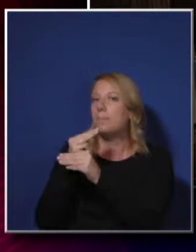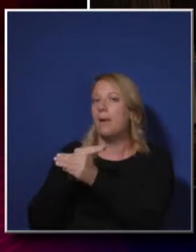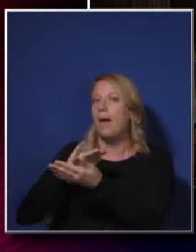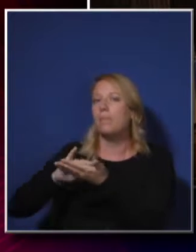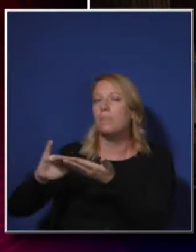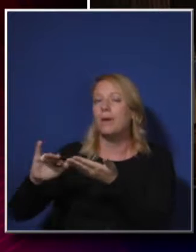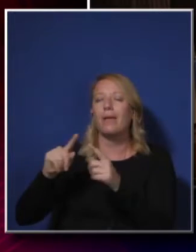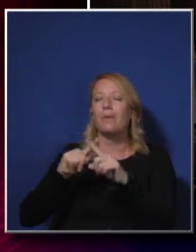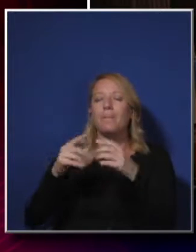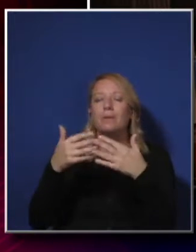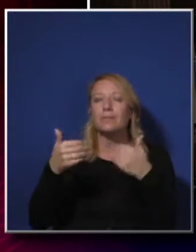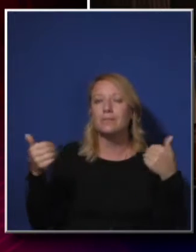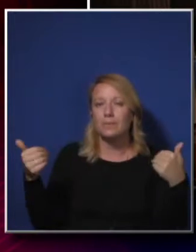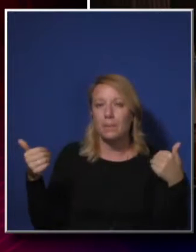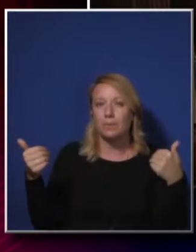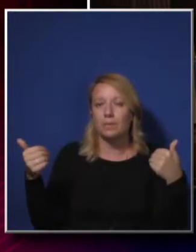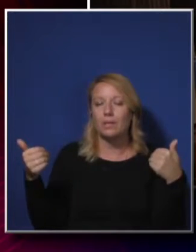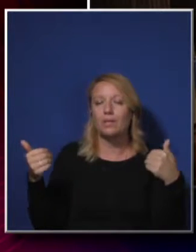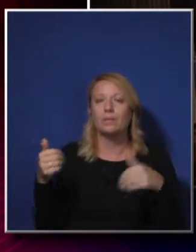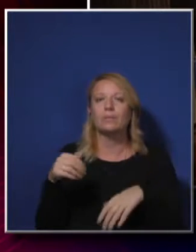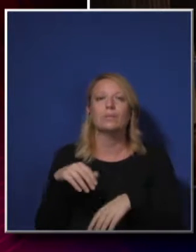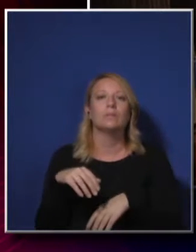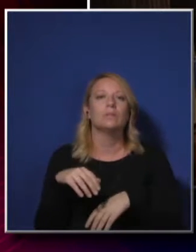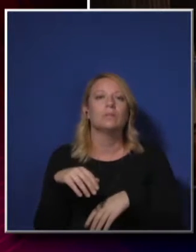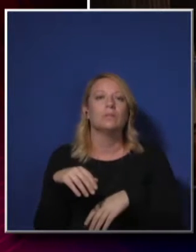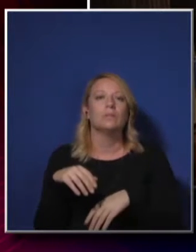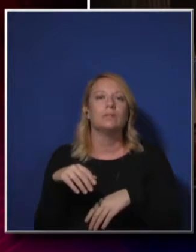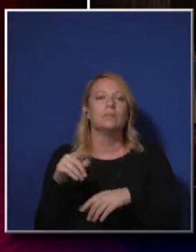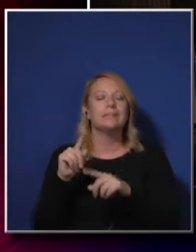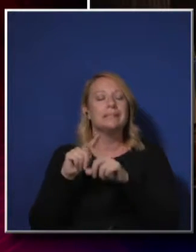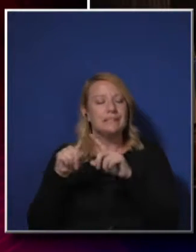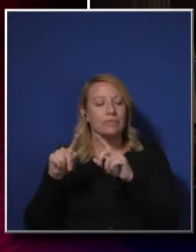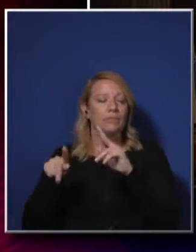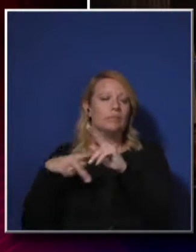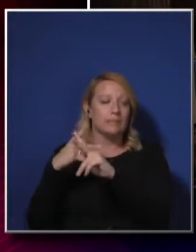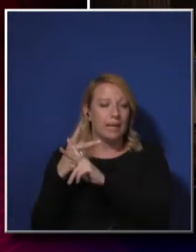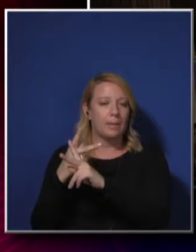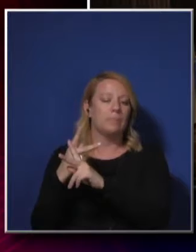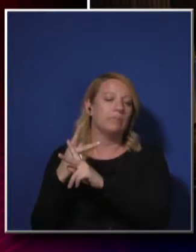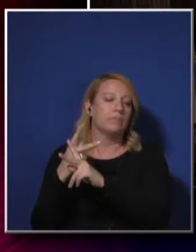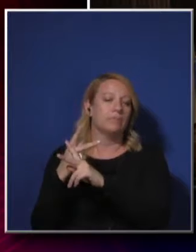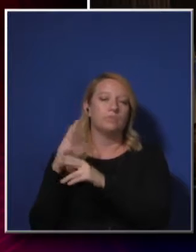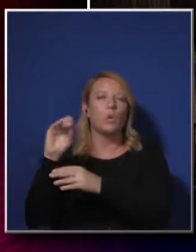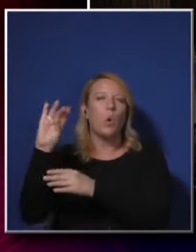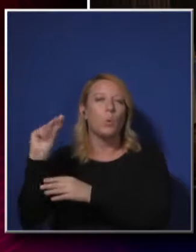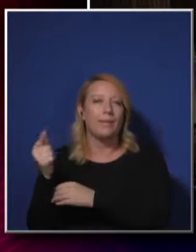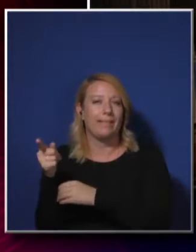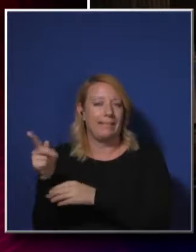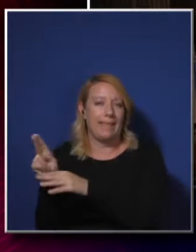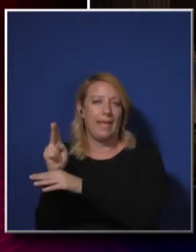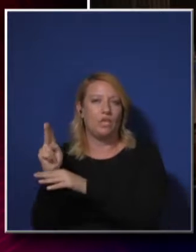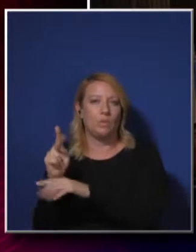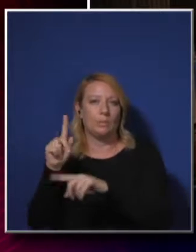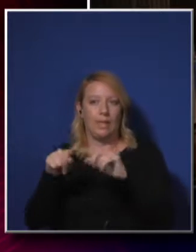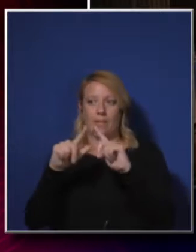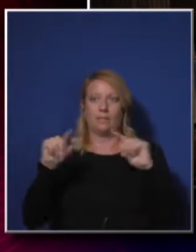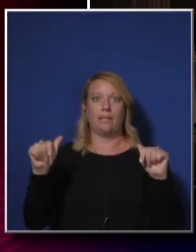separately because of the UEB math and the NMFUD math, which is a different coding. So I move that